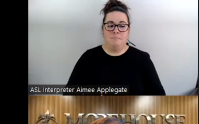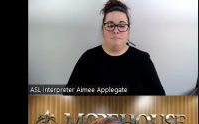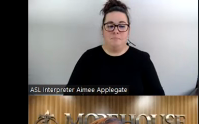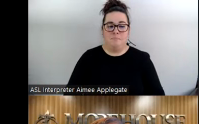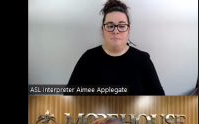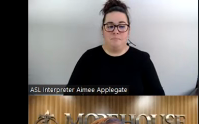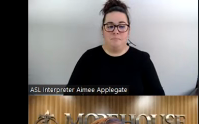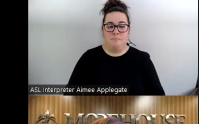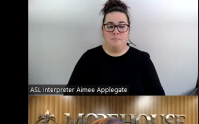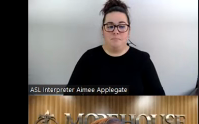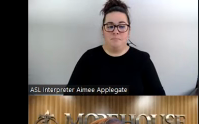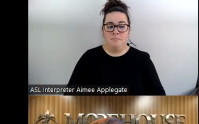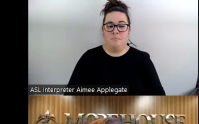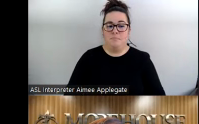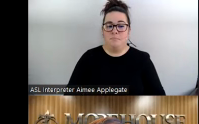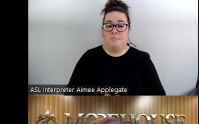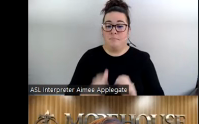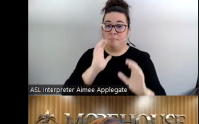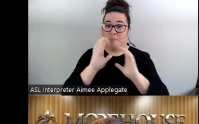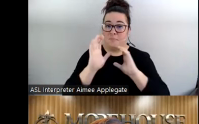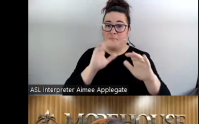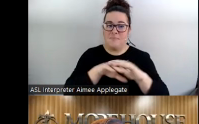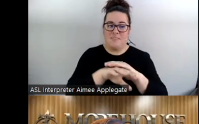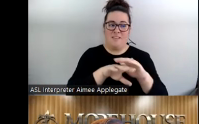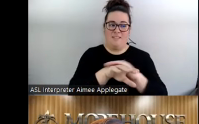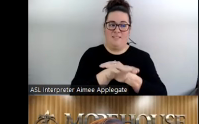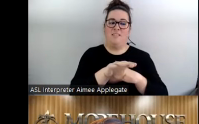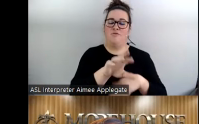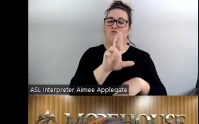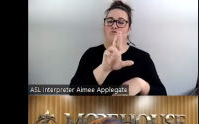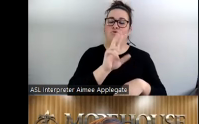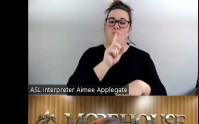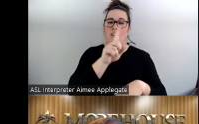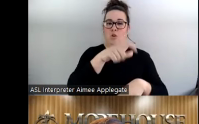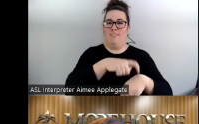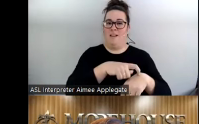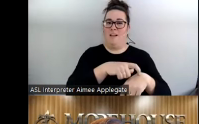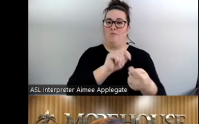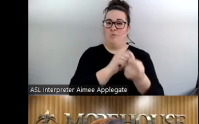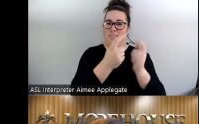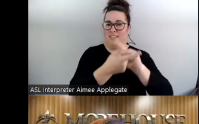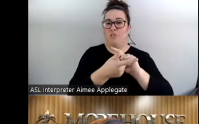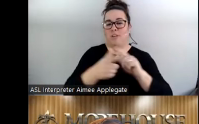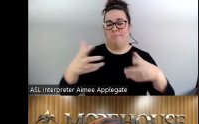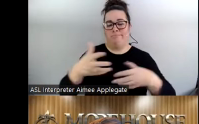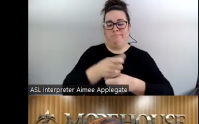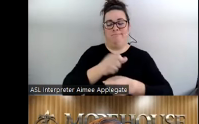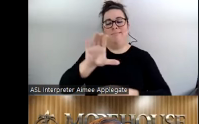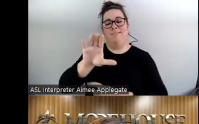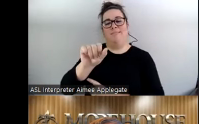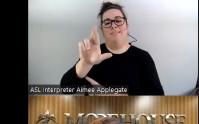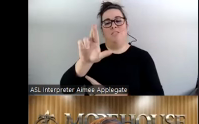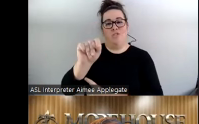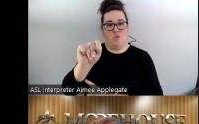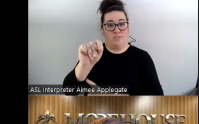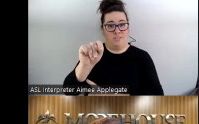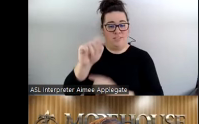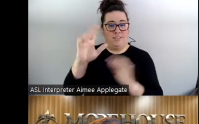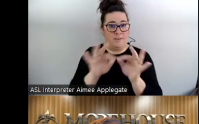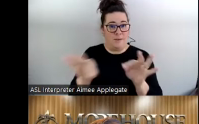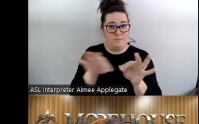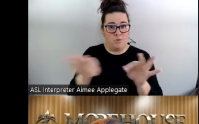We have communication access, real-time translation, or CART captioning available. If you'd like to